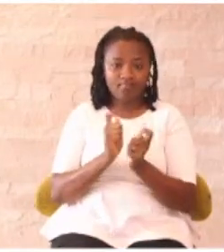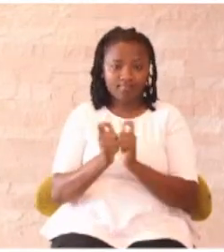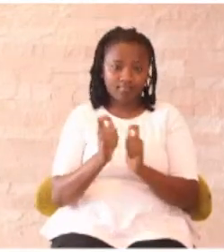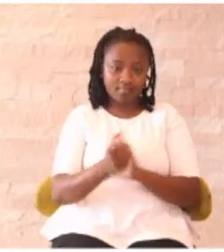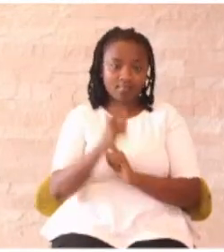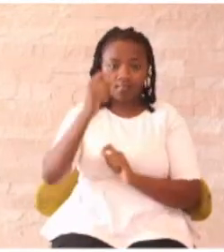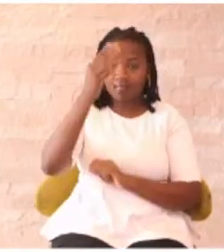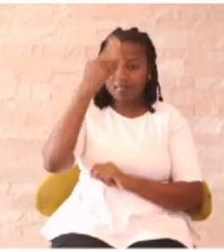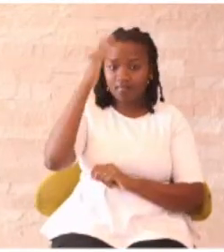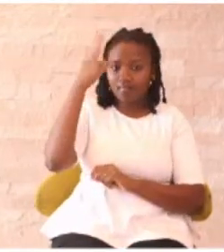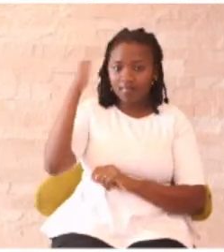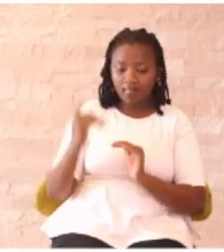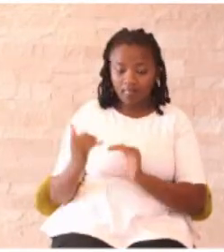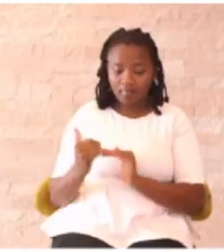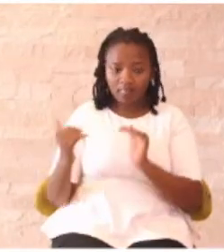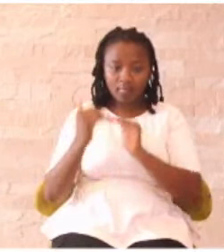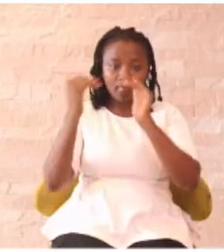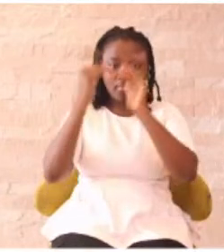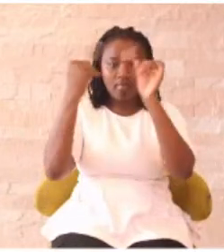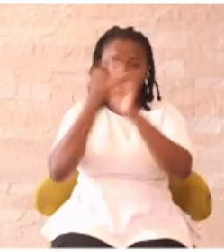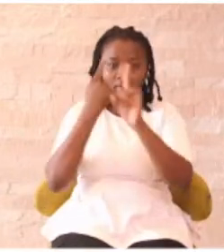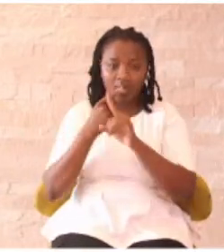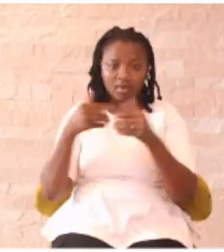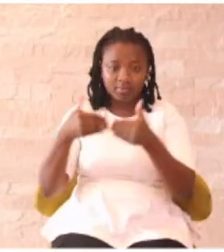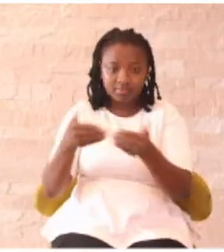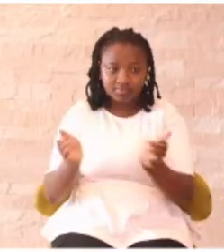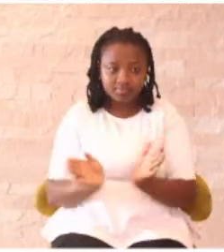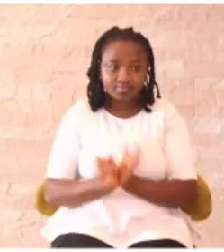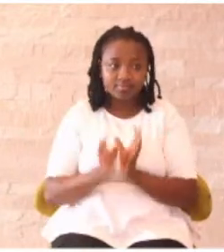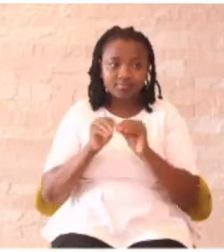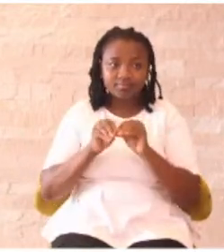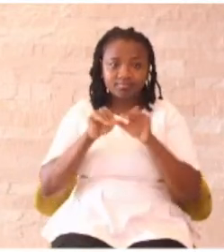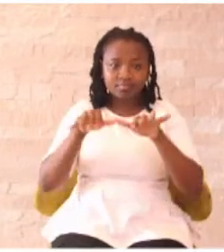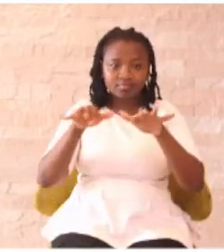at family level of have influenced